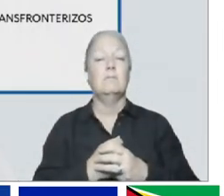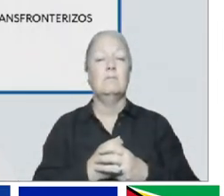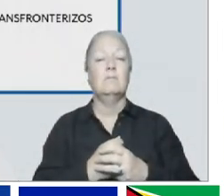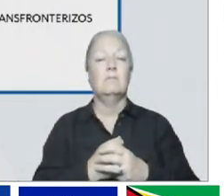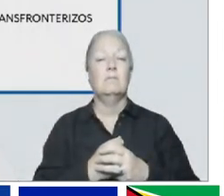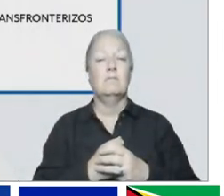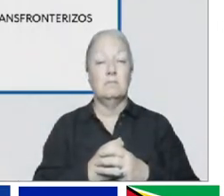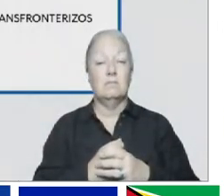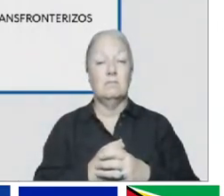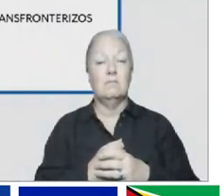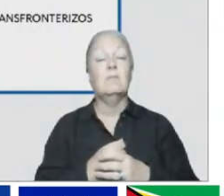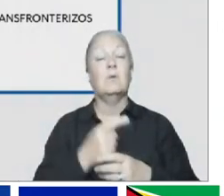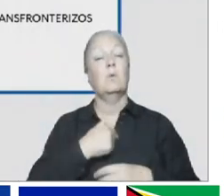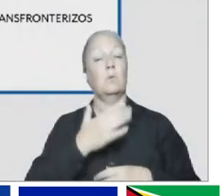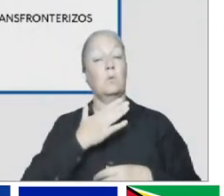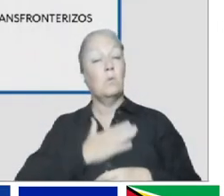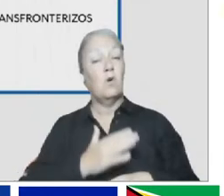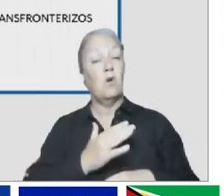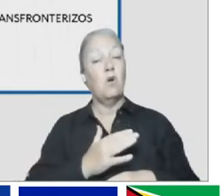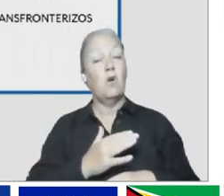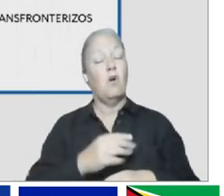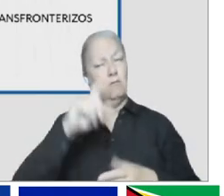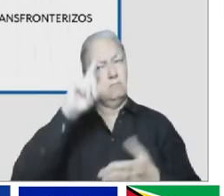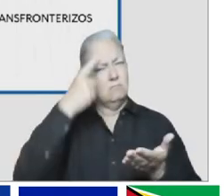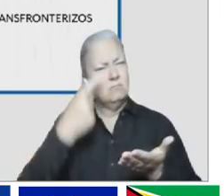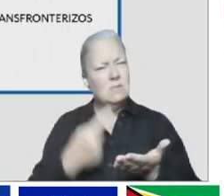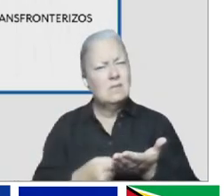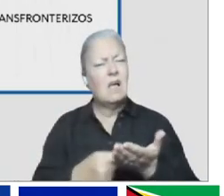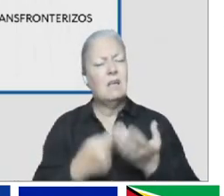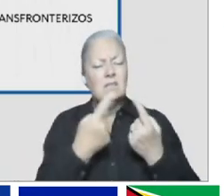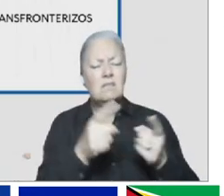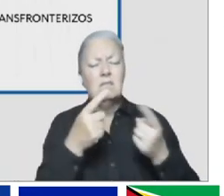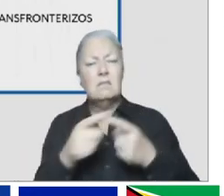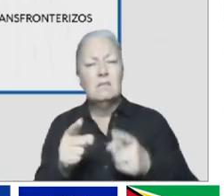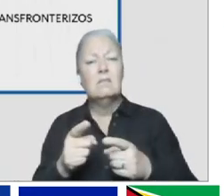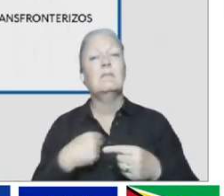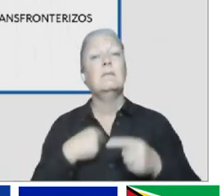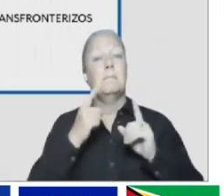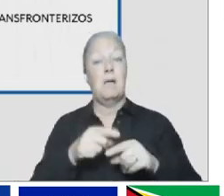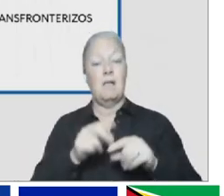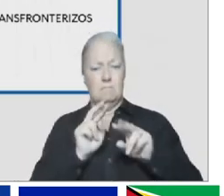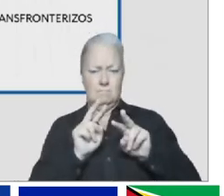decisions by looking at a map. And another part of this is